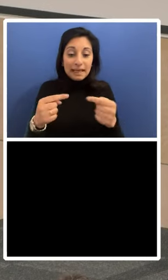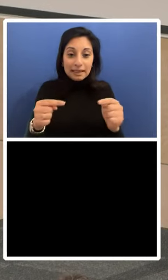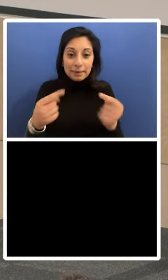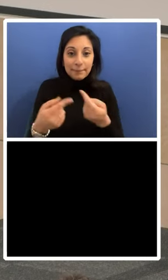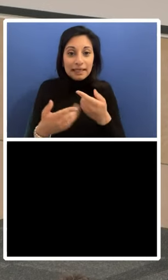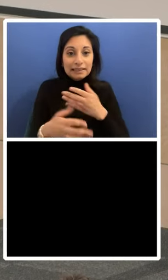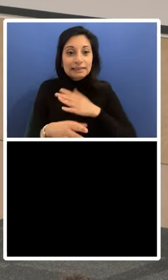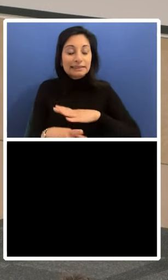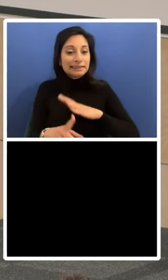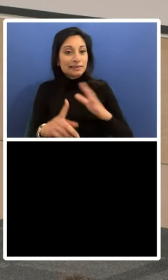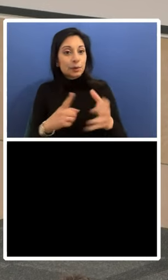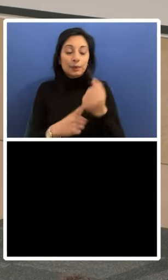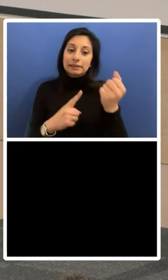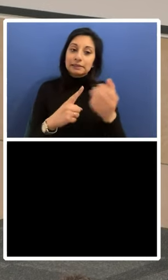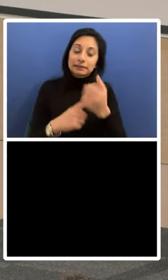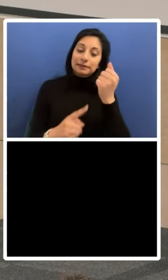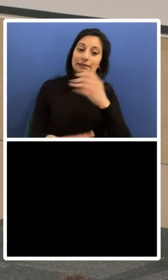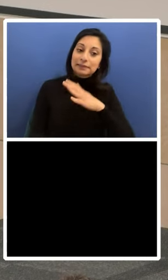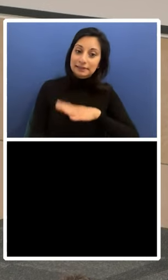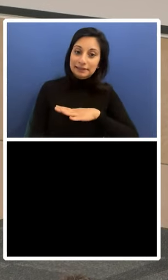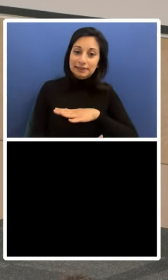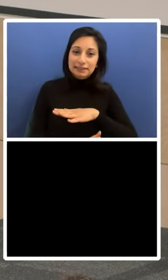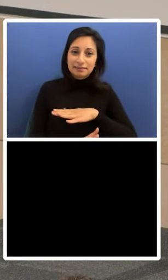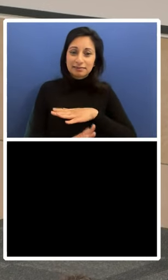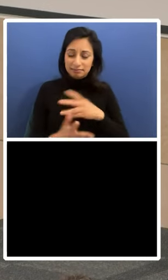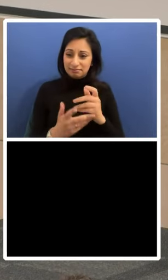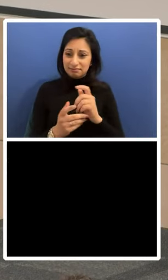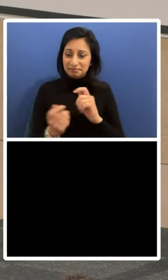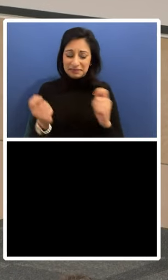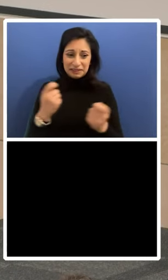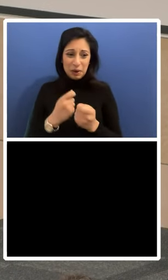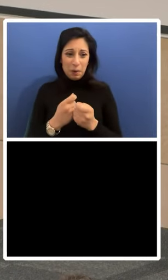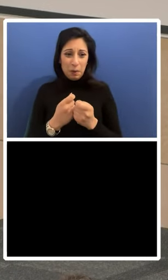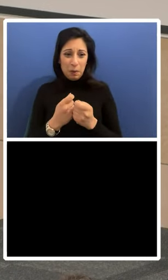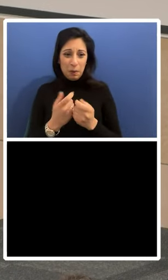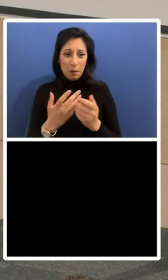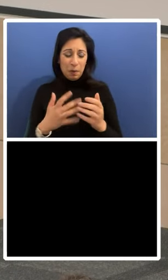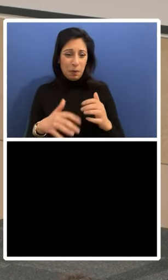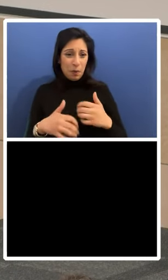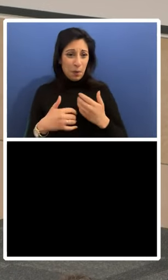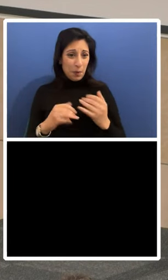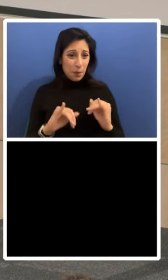make more. And it makes you become like this. And